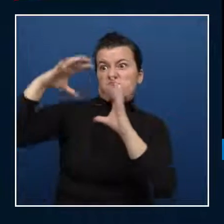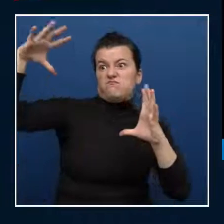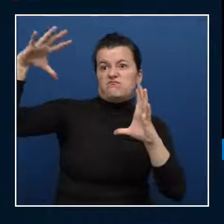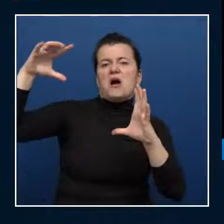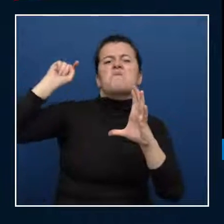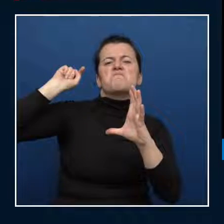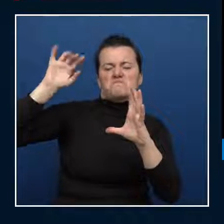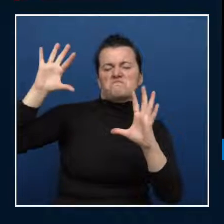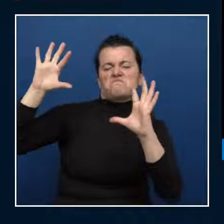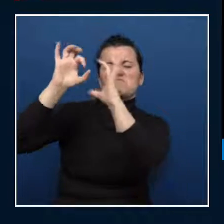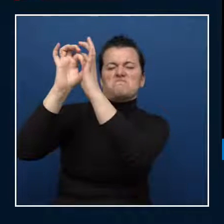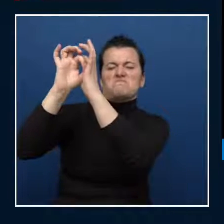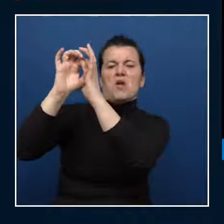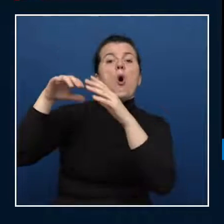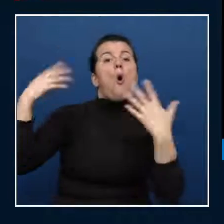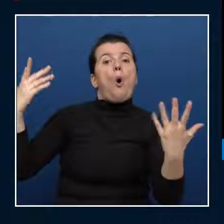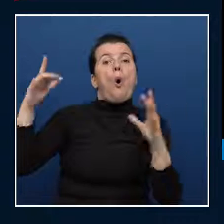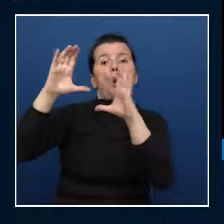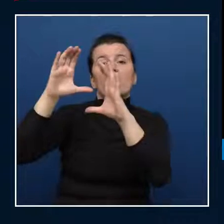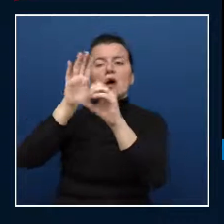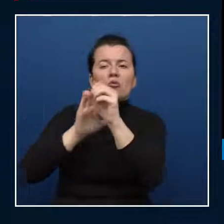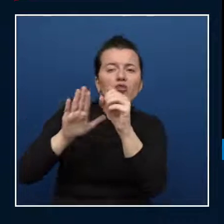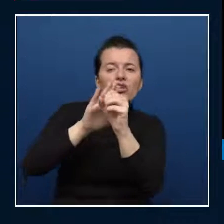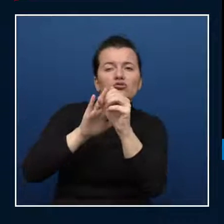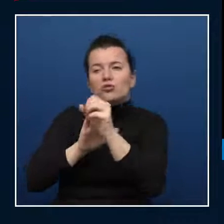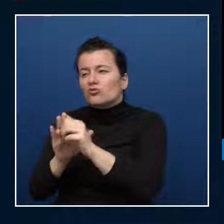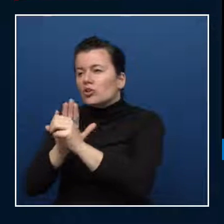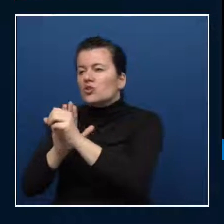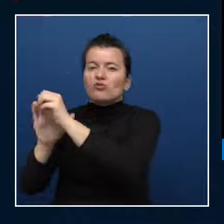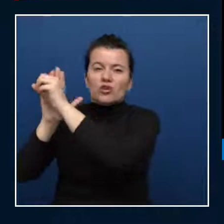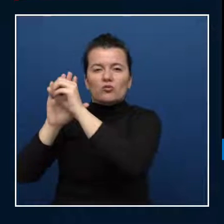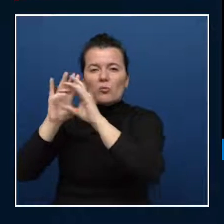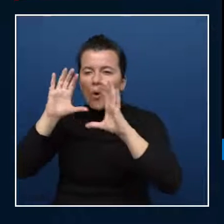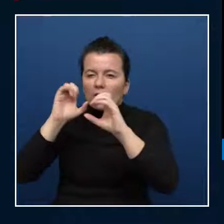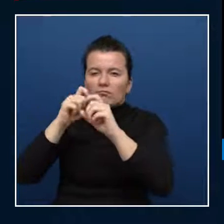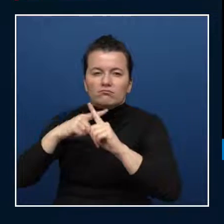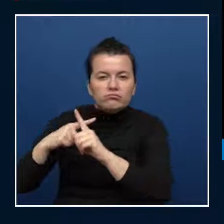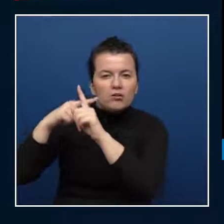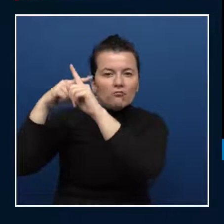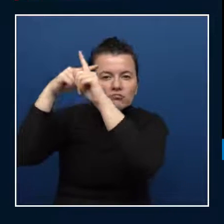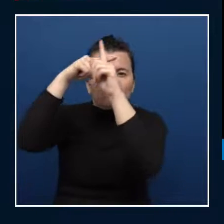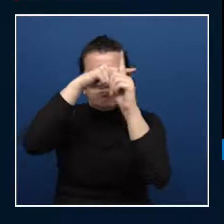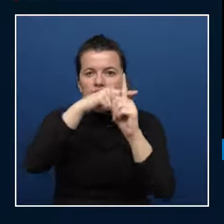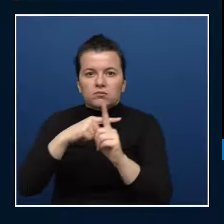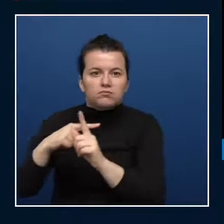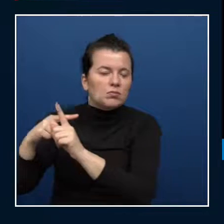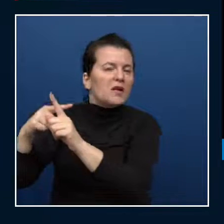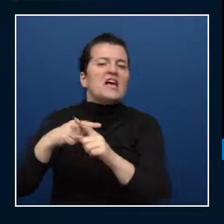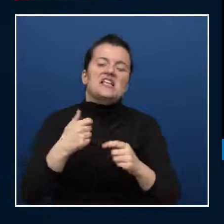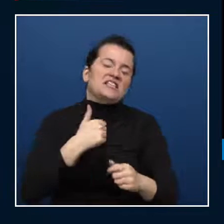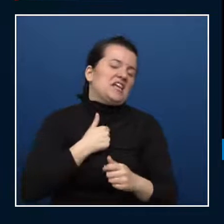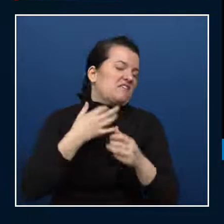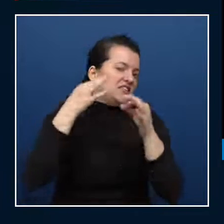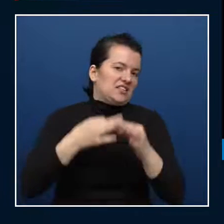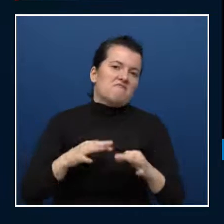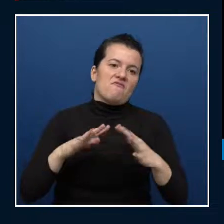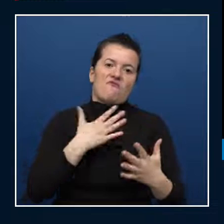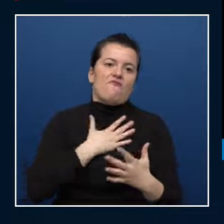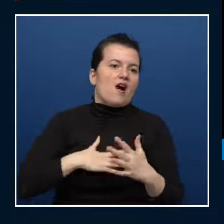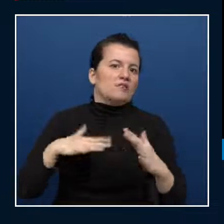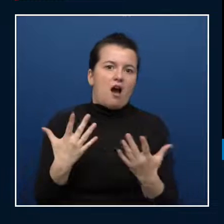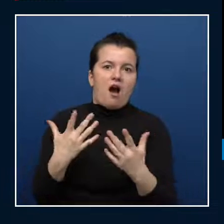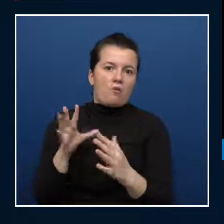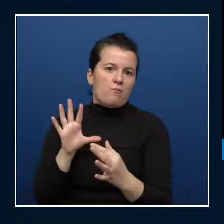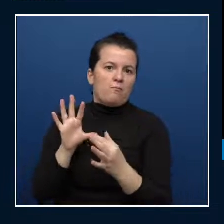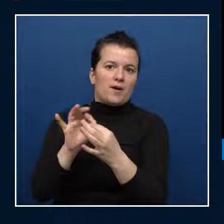dial down how you want Traffic Manager to route your endpoint traffic. Now, as I said, your endpoints